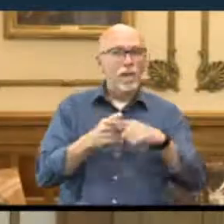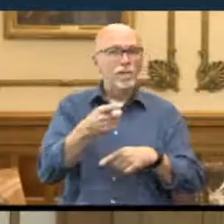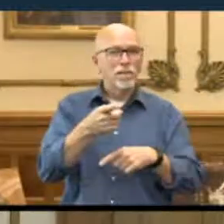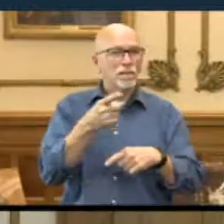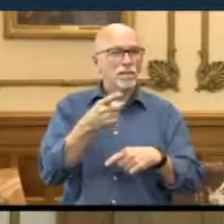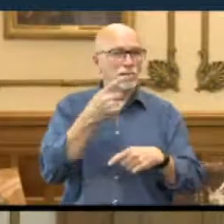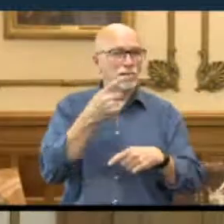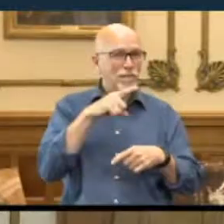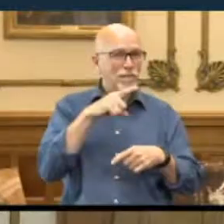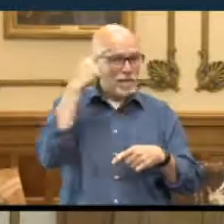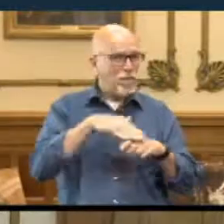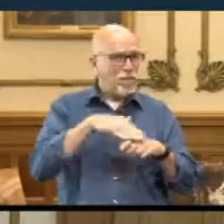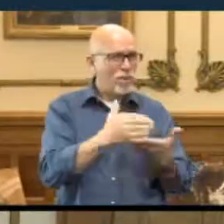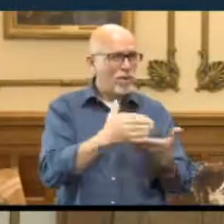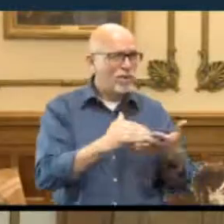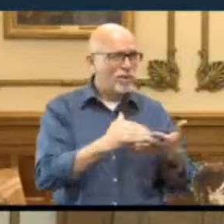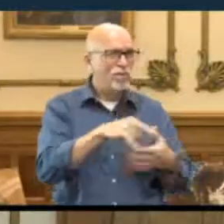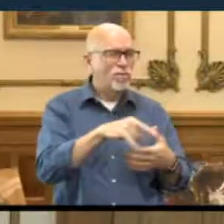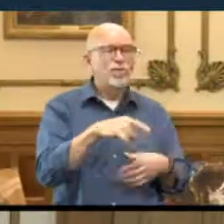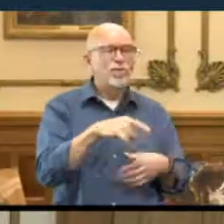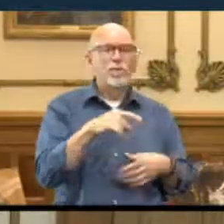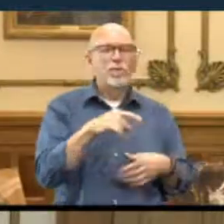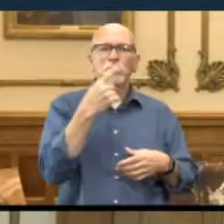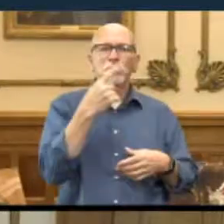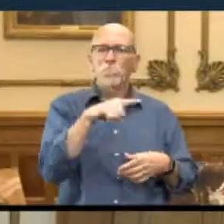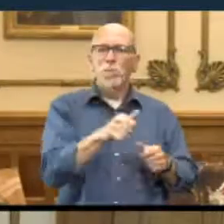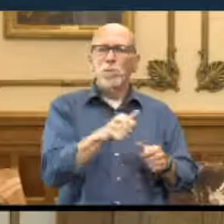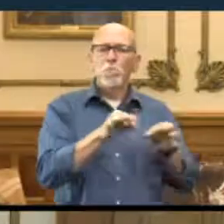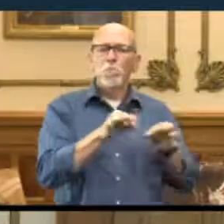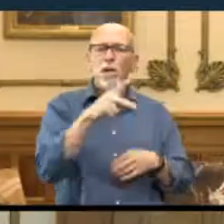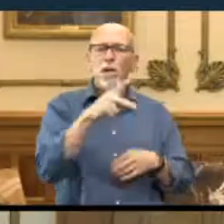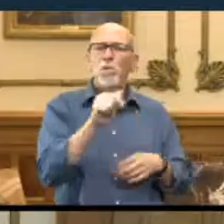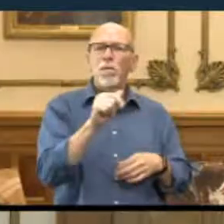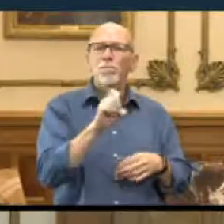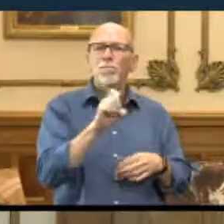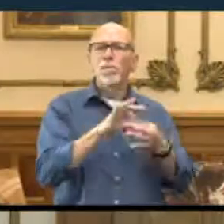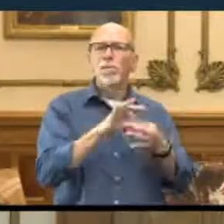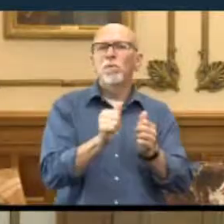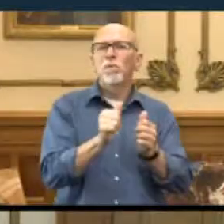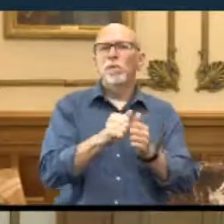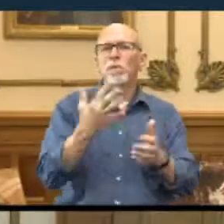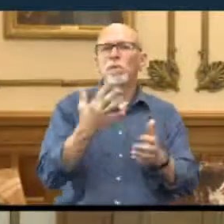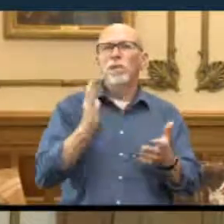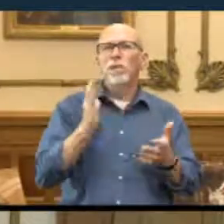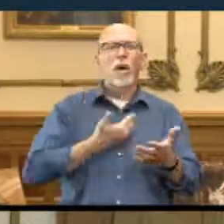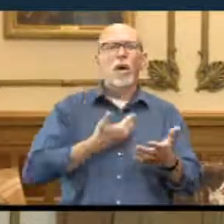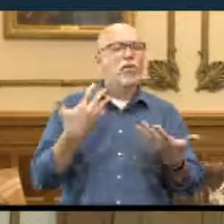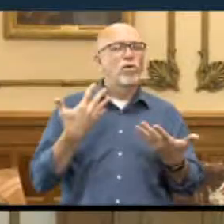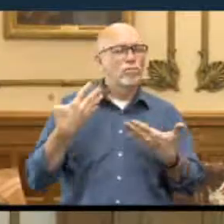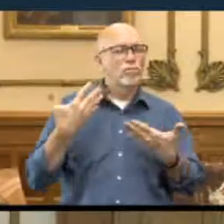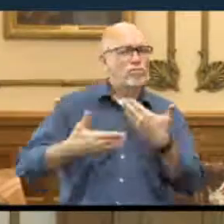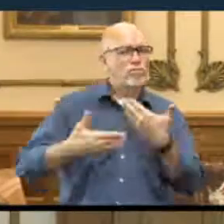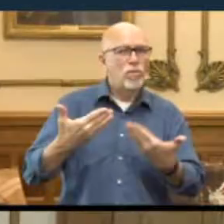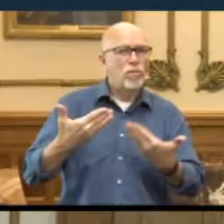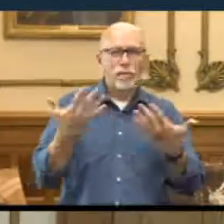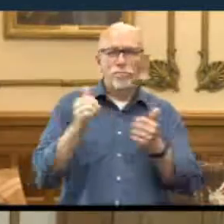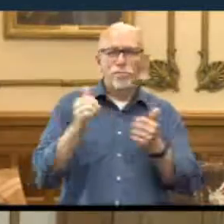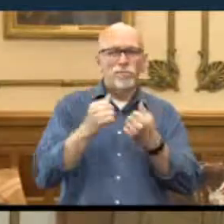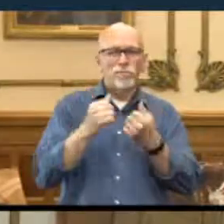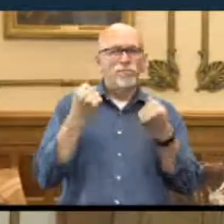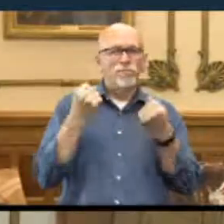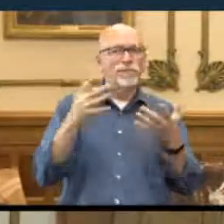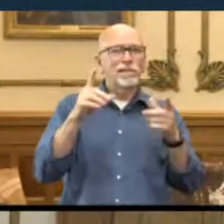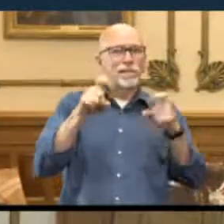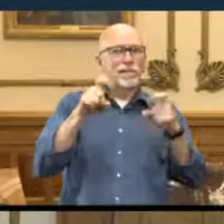this is on your to-do list, give us an update on all those, the progress that we're making locally with all those additional